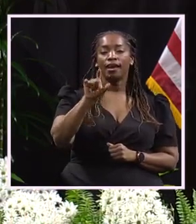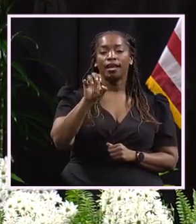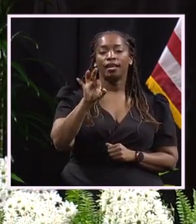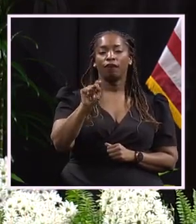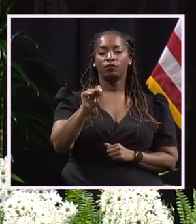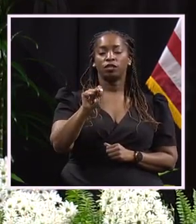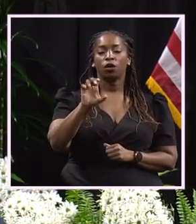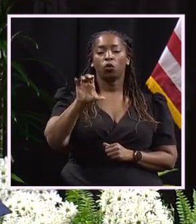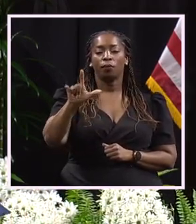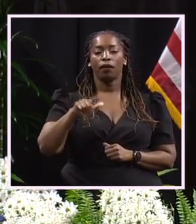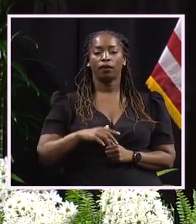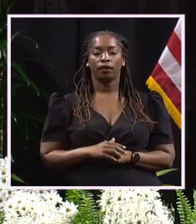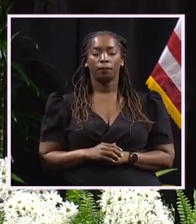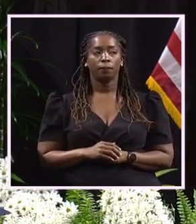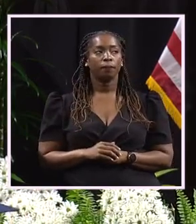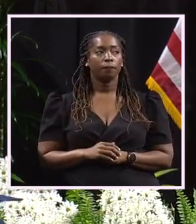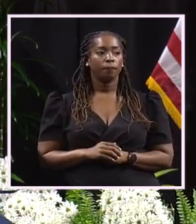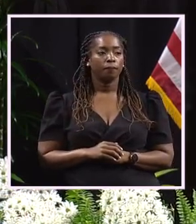laude.